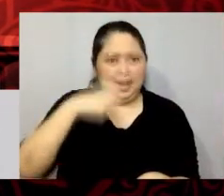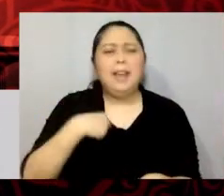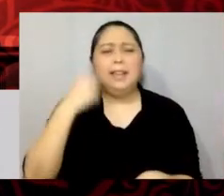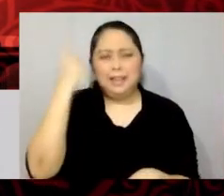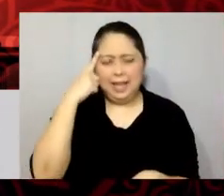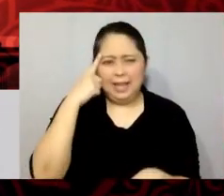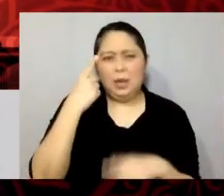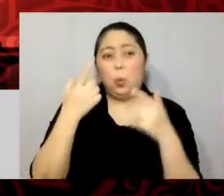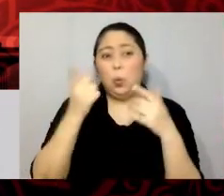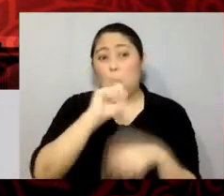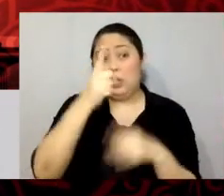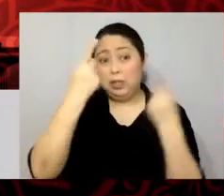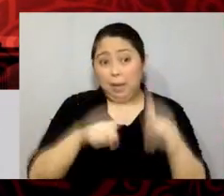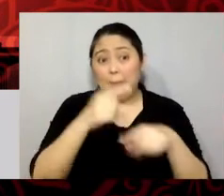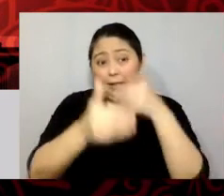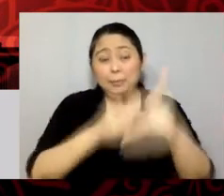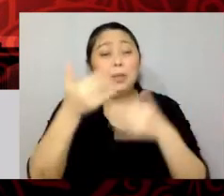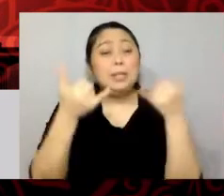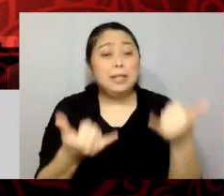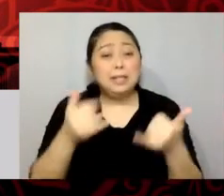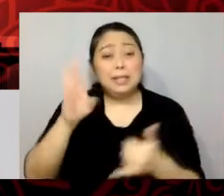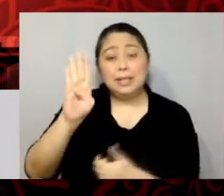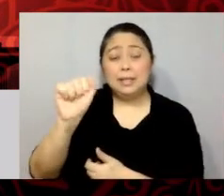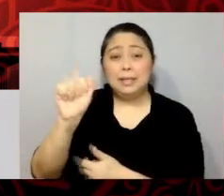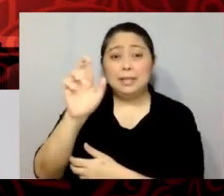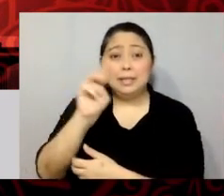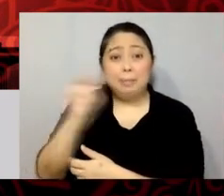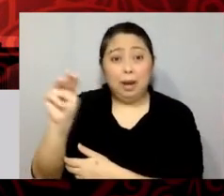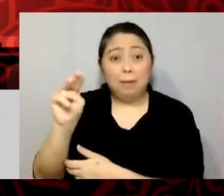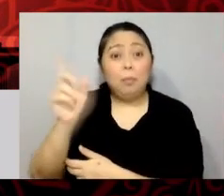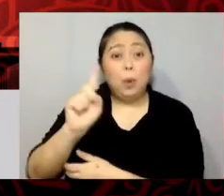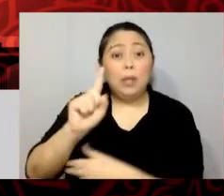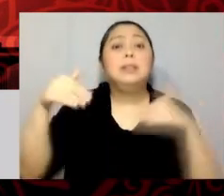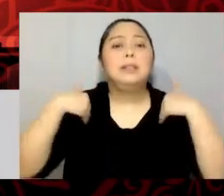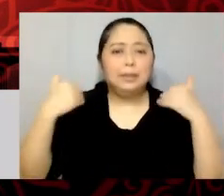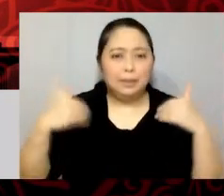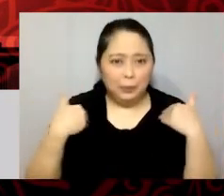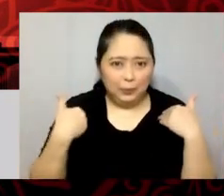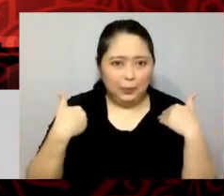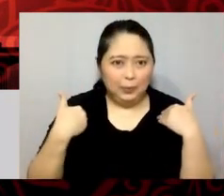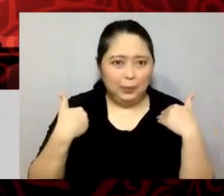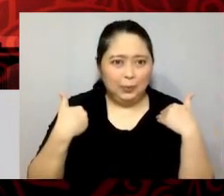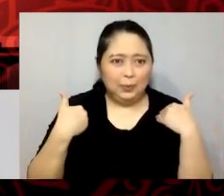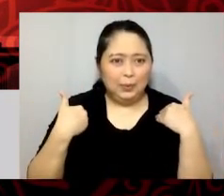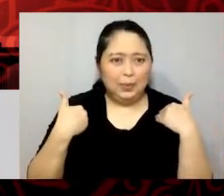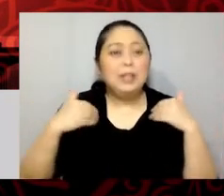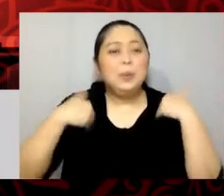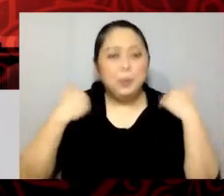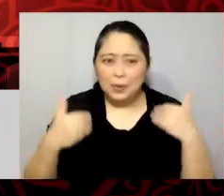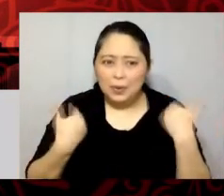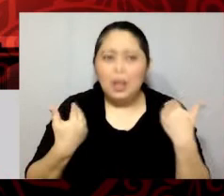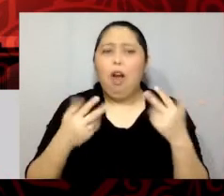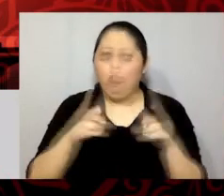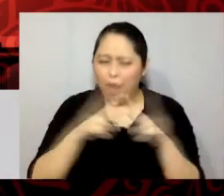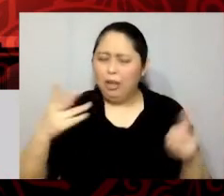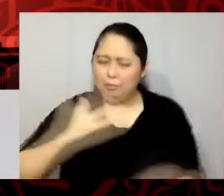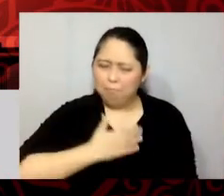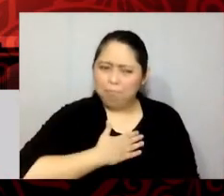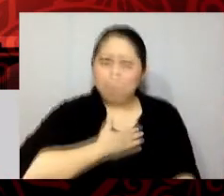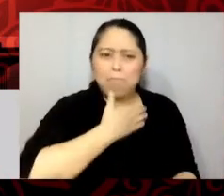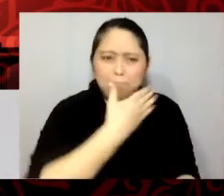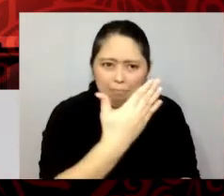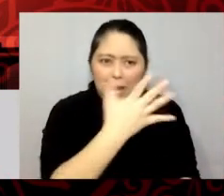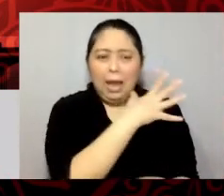thing I like most with the current mechanisms in BARM is how its youth proactive agency harmonizes with the